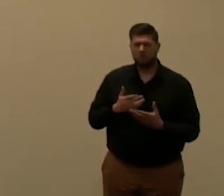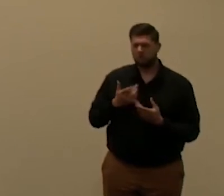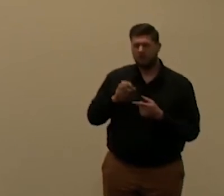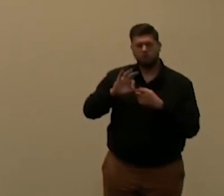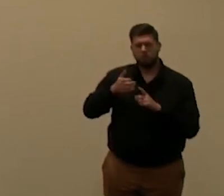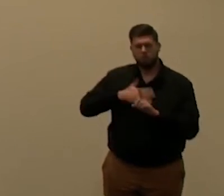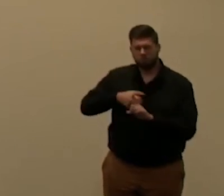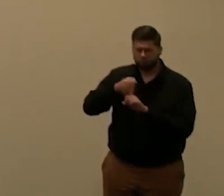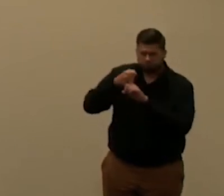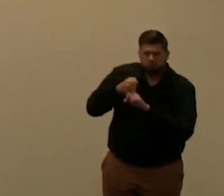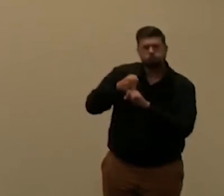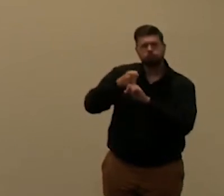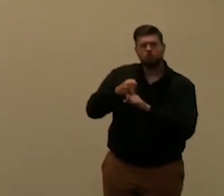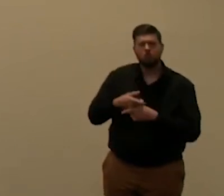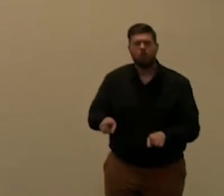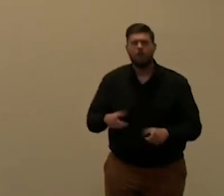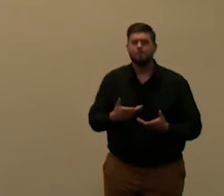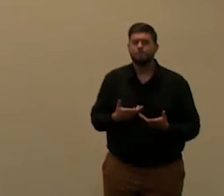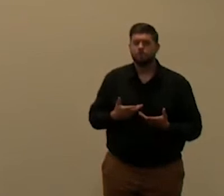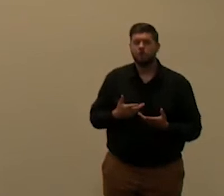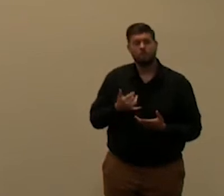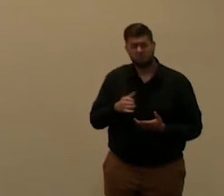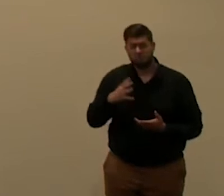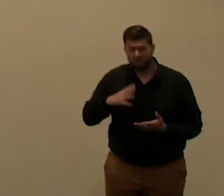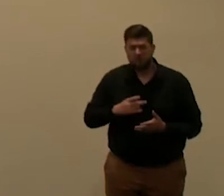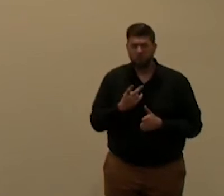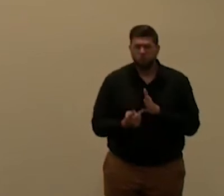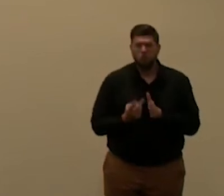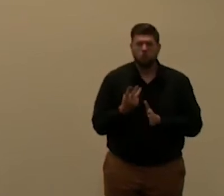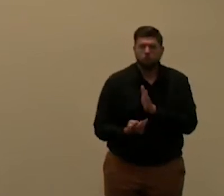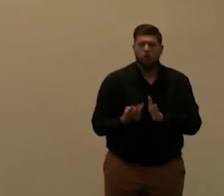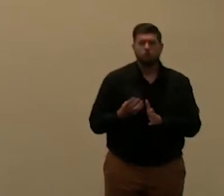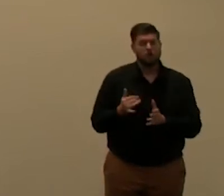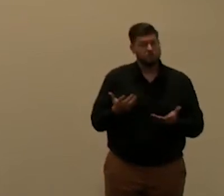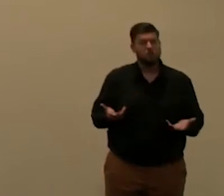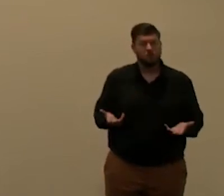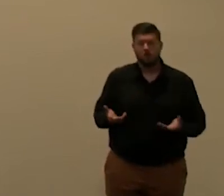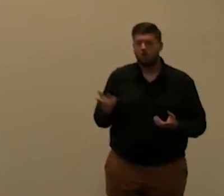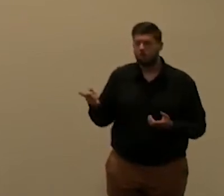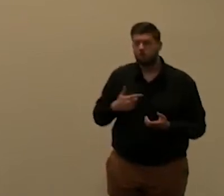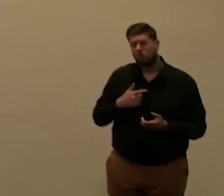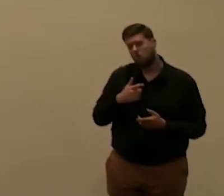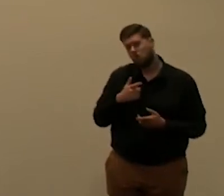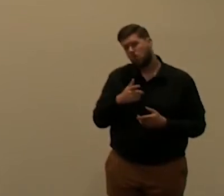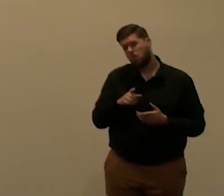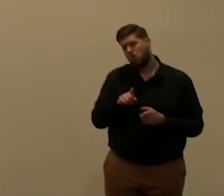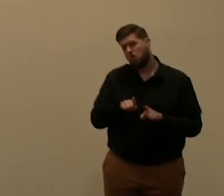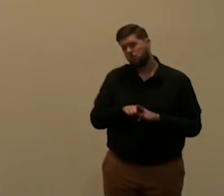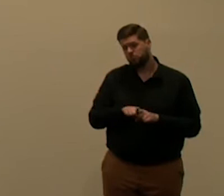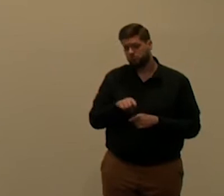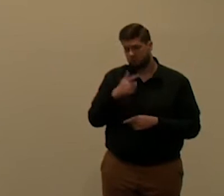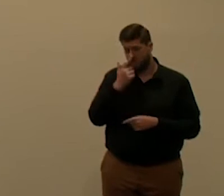3 hours, because that might be the time that you need for that. But it could also indicate that your meeting